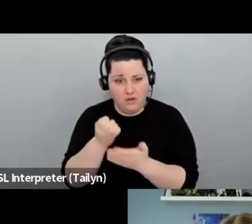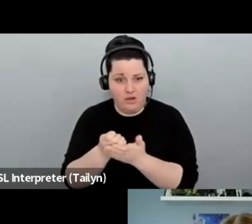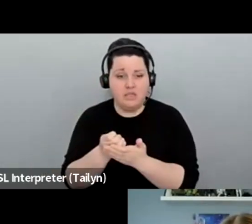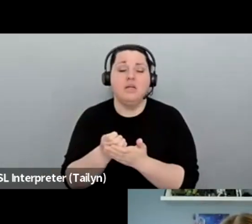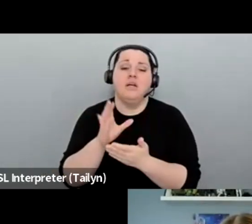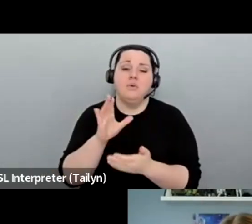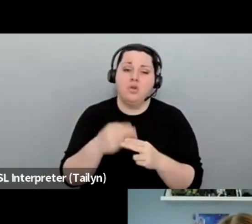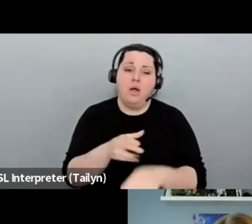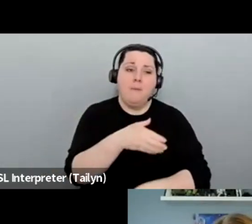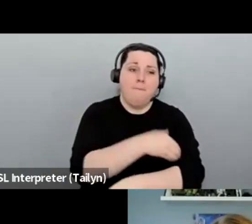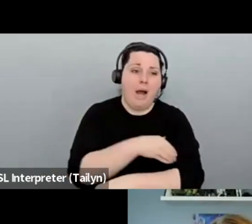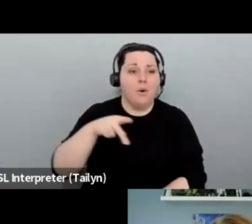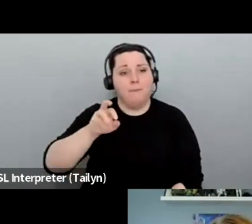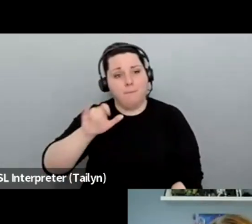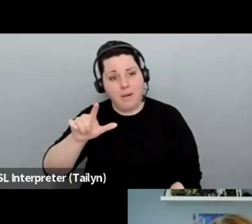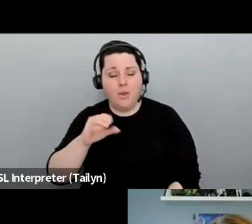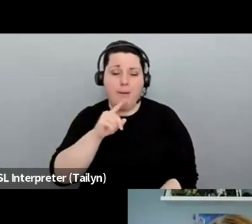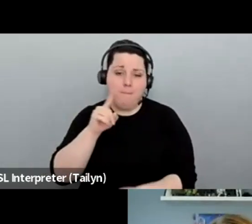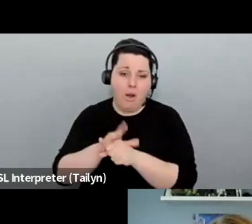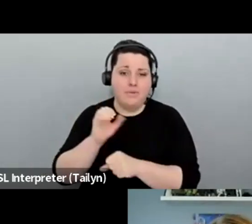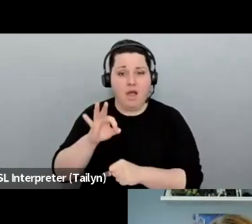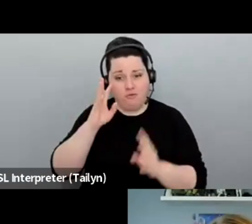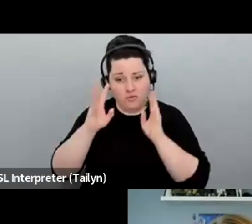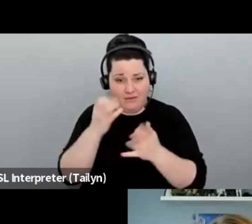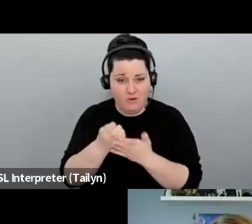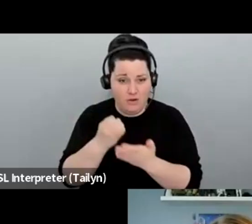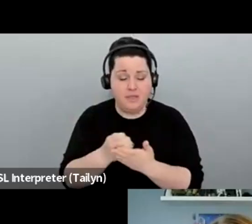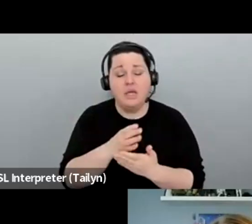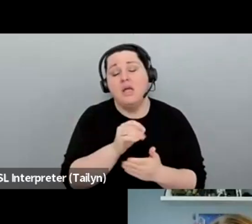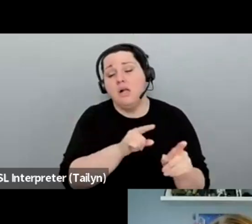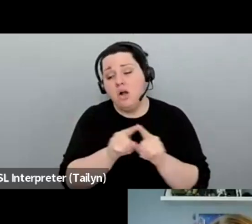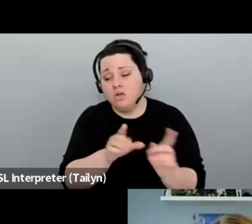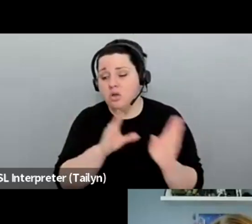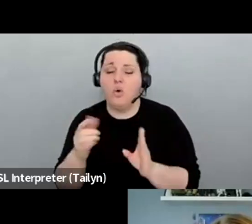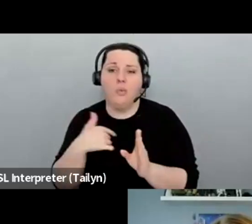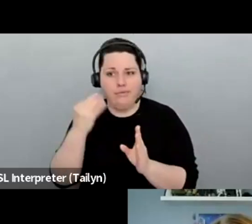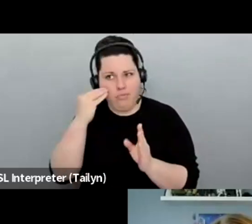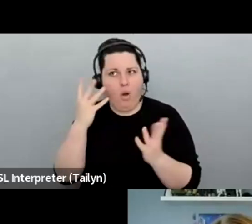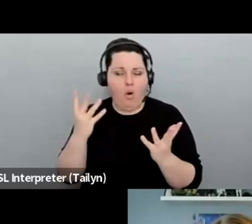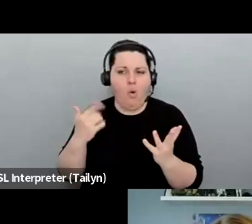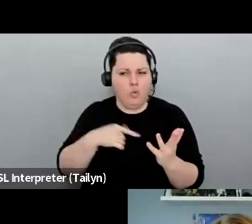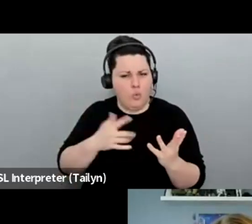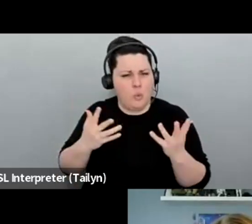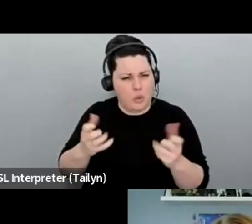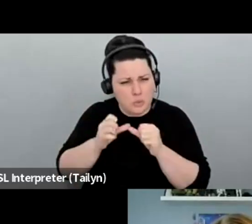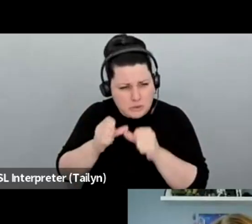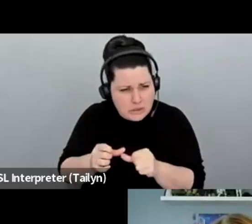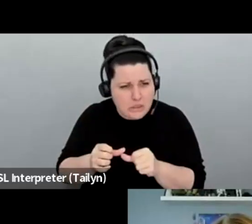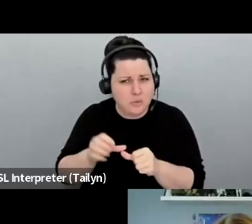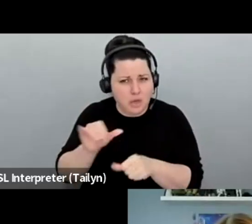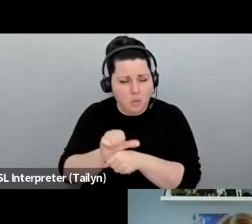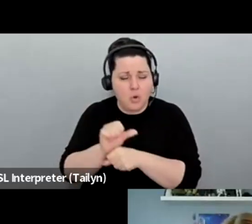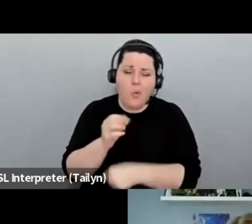Power, the Peril, and the Promise of the Creative Economy. And on the other side of that, we thought to ourselves, do we want to continue with this